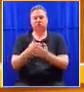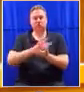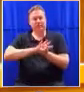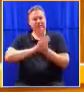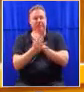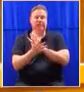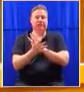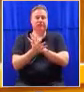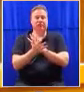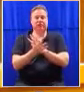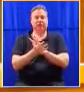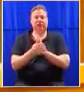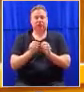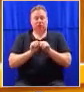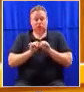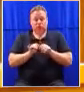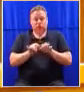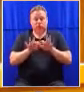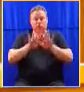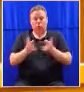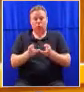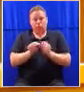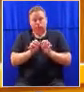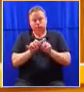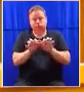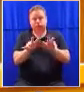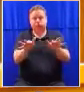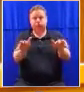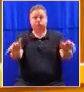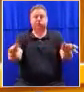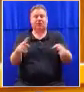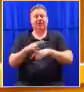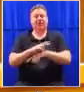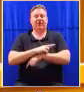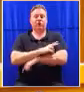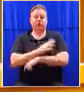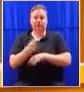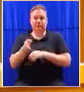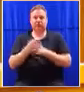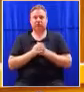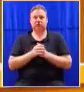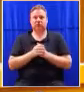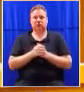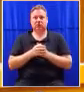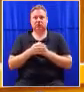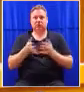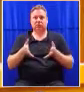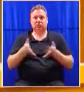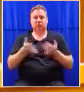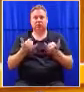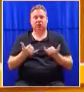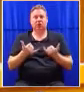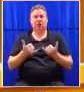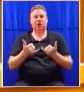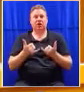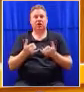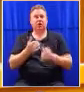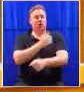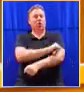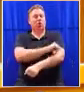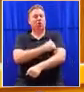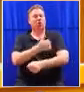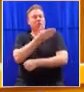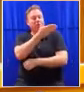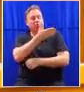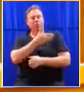and deadliest pandemics in recent history. As we gather here today, there are people who are languishing in hospitals, fighting